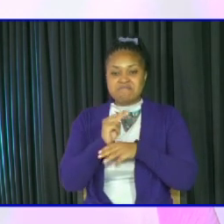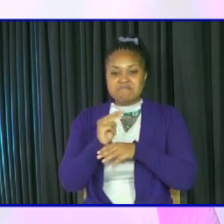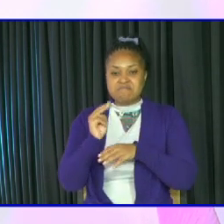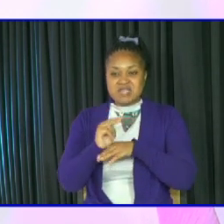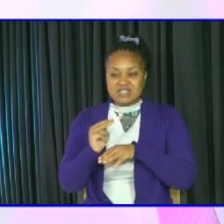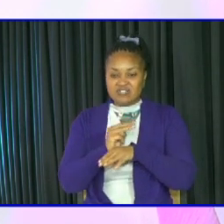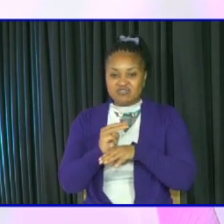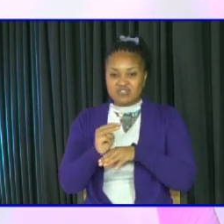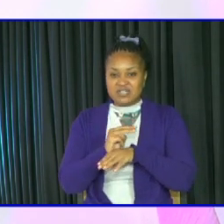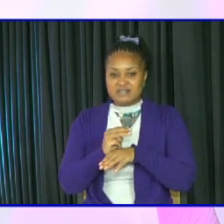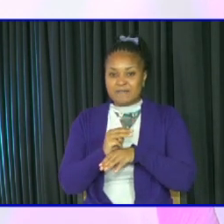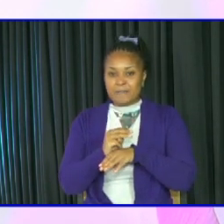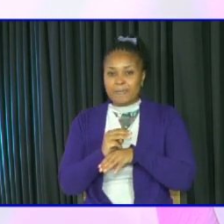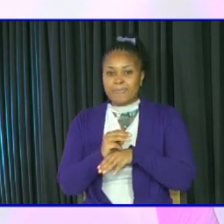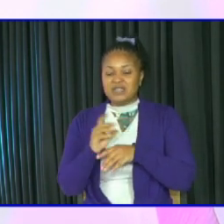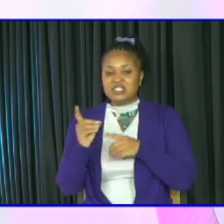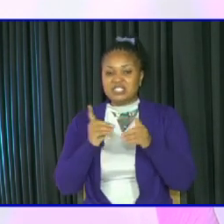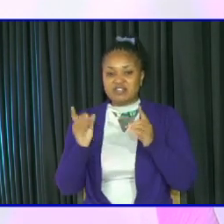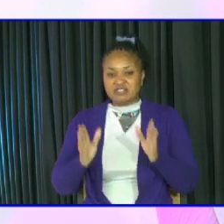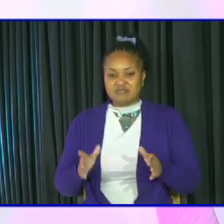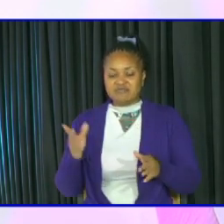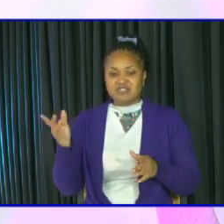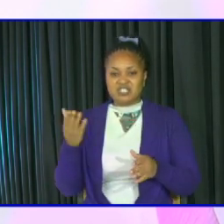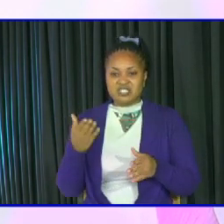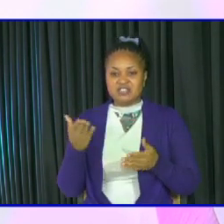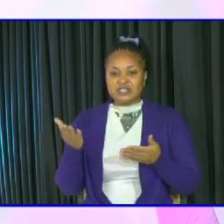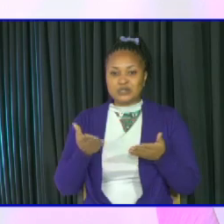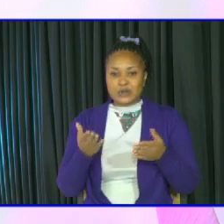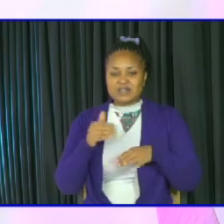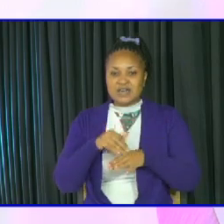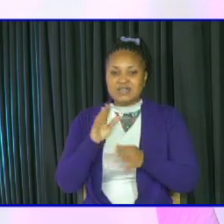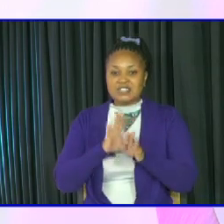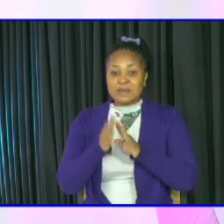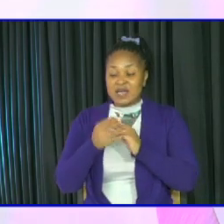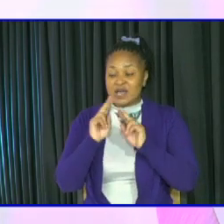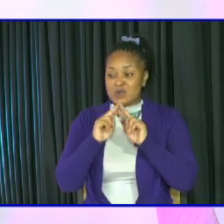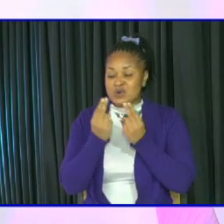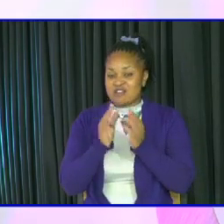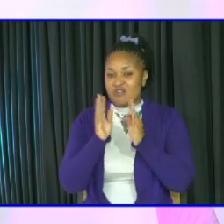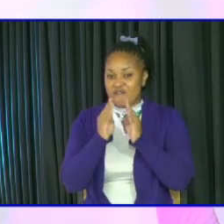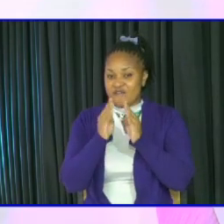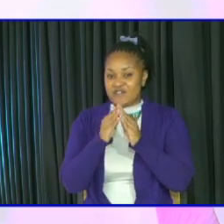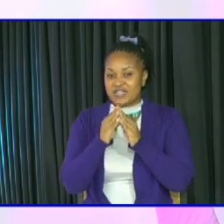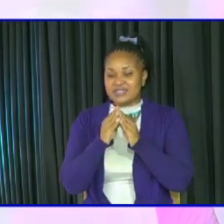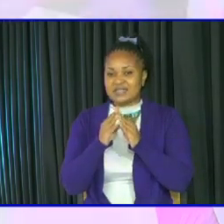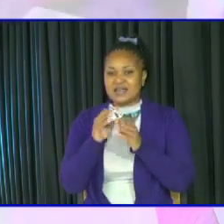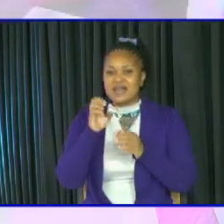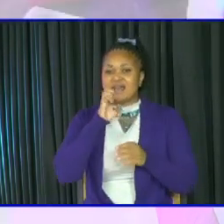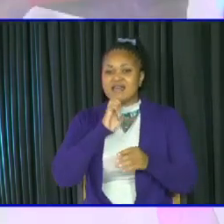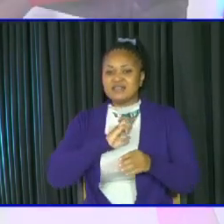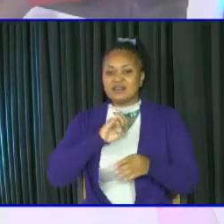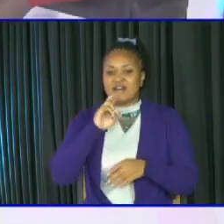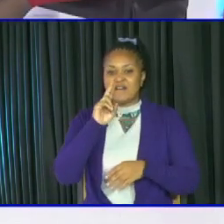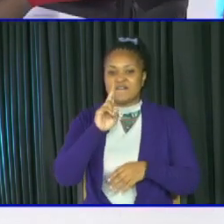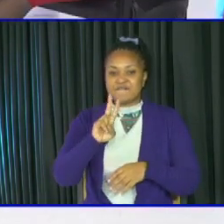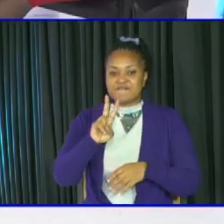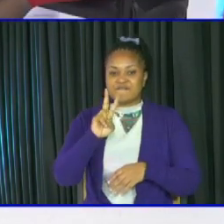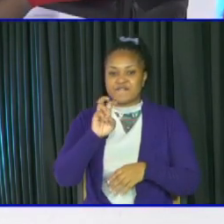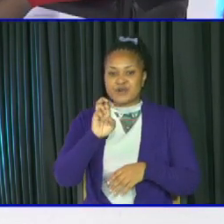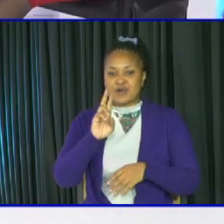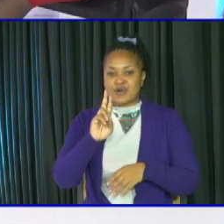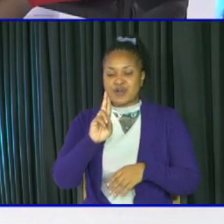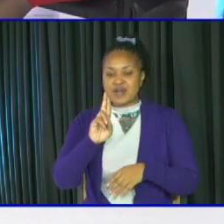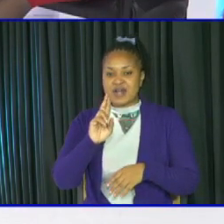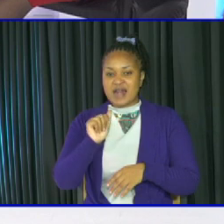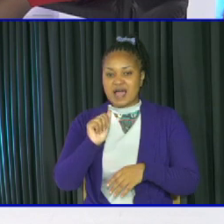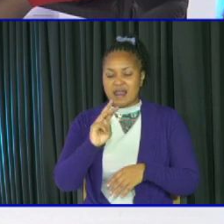who currently serves at the Jamaica Union Conference office. Welcome, Elder Vernal. Welcome, Doc. Thank you, Pastor Oliphant. How